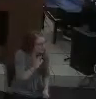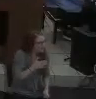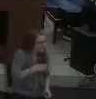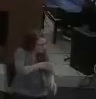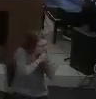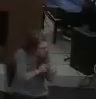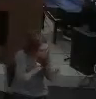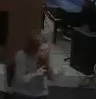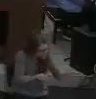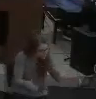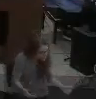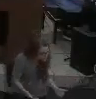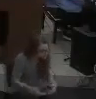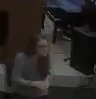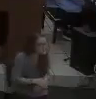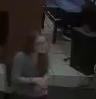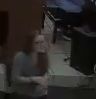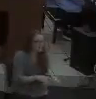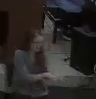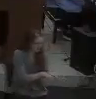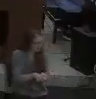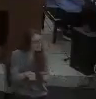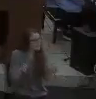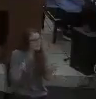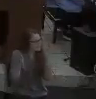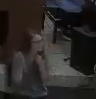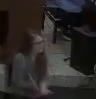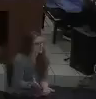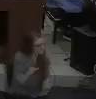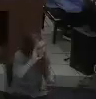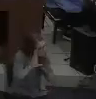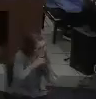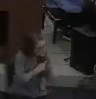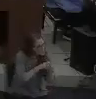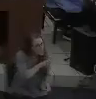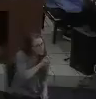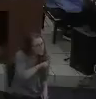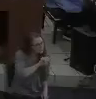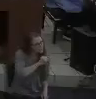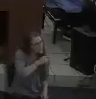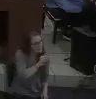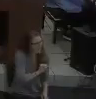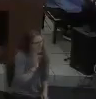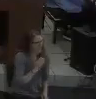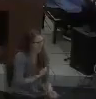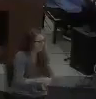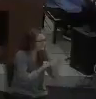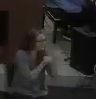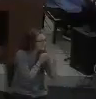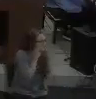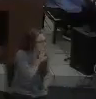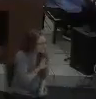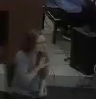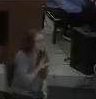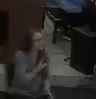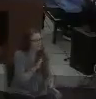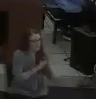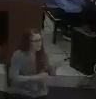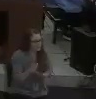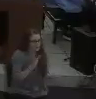to welcome you. I also bring you greetings today from Reverend Kathy Alexander, our associate pastor. She is catching her breath